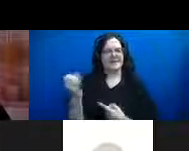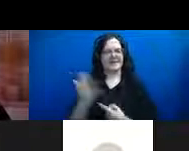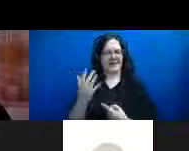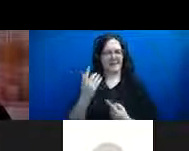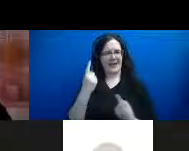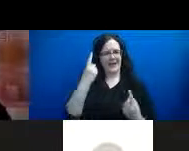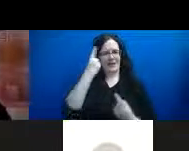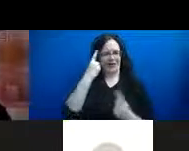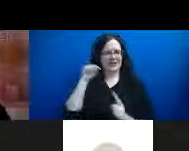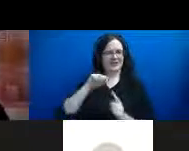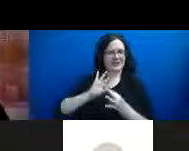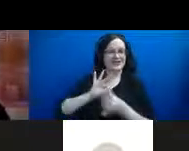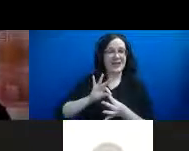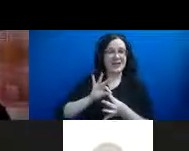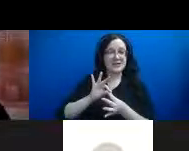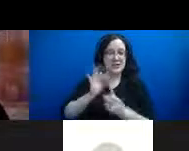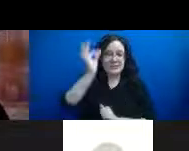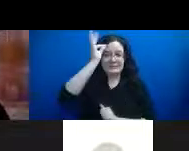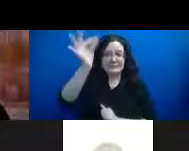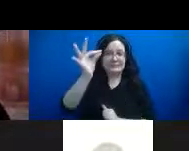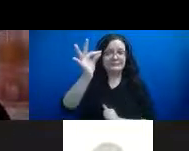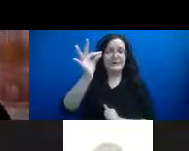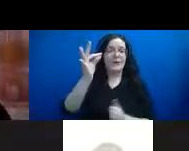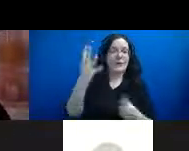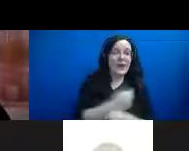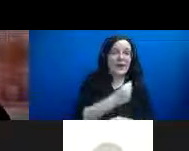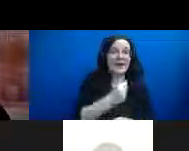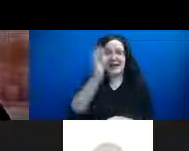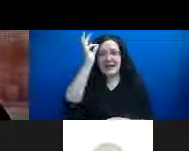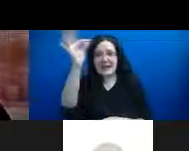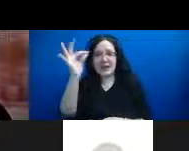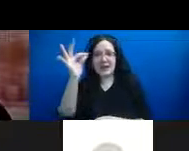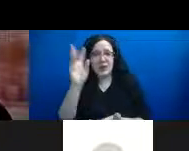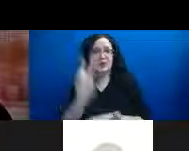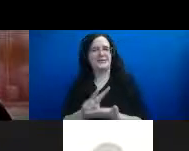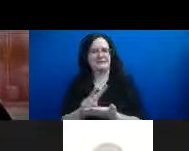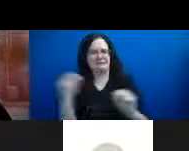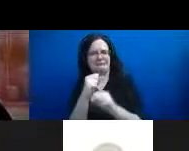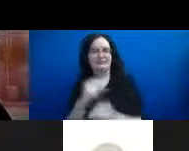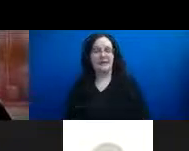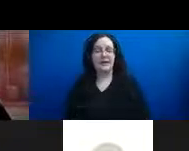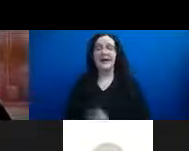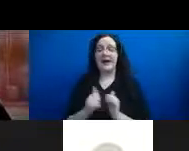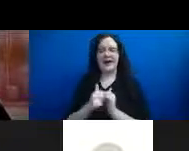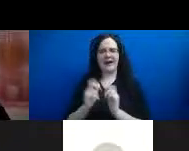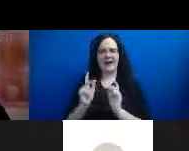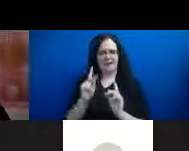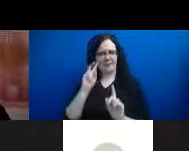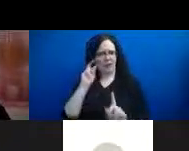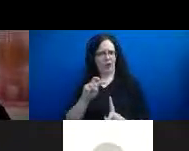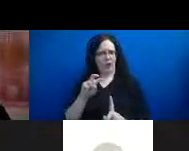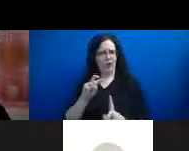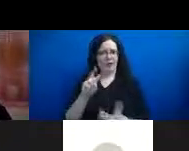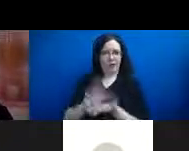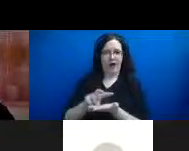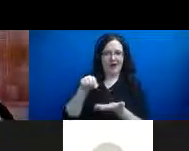near misses or near wins, or how people look at wins disguised as losses